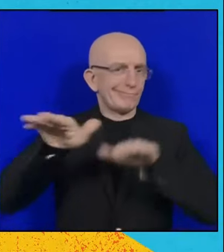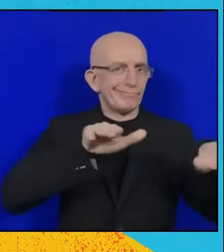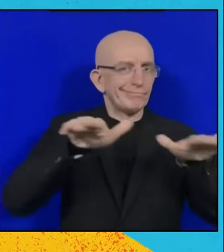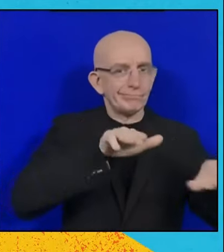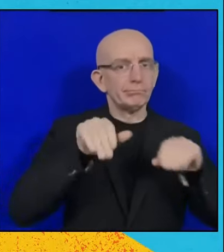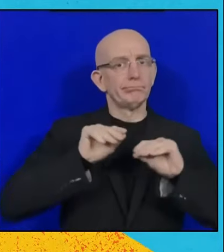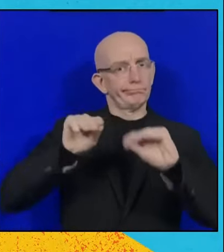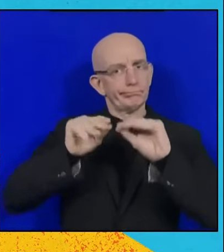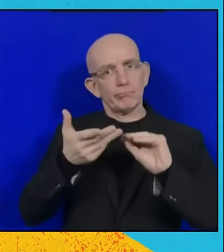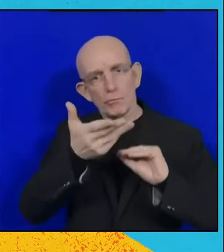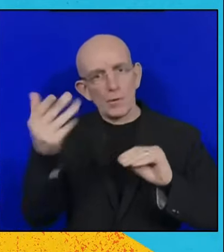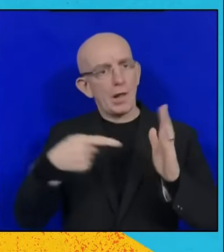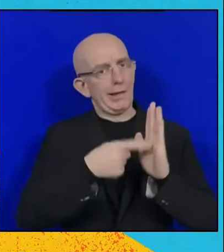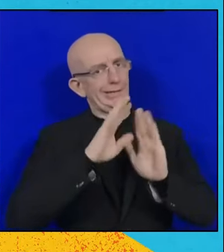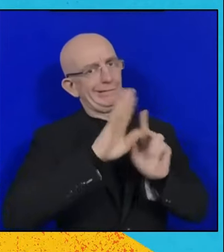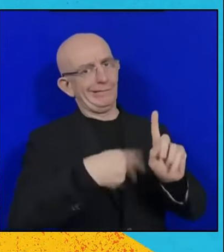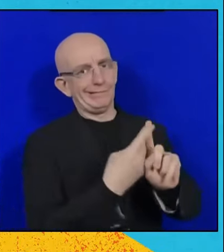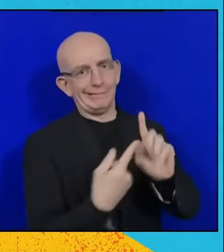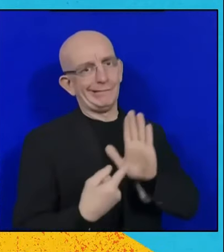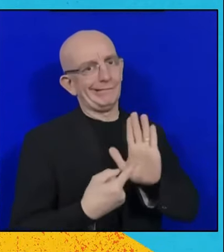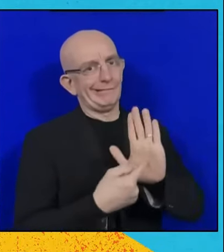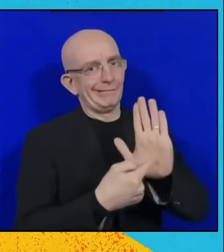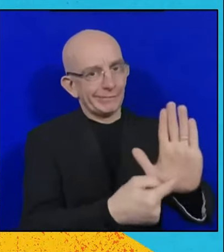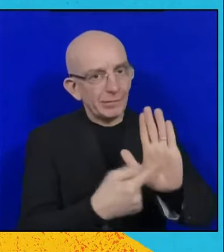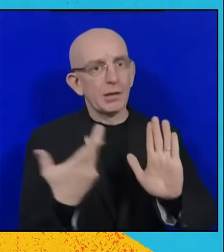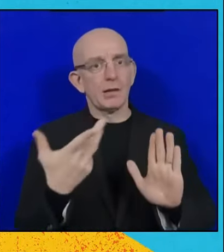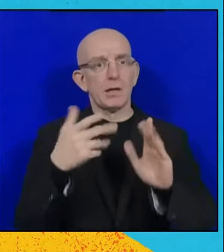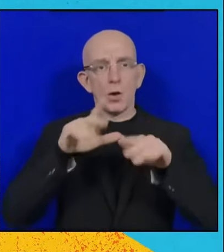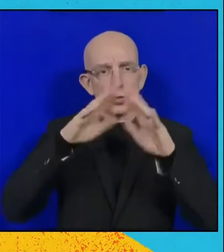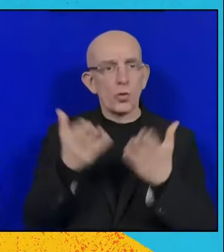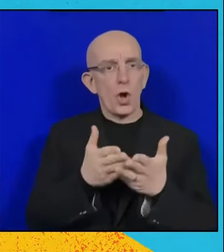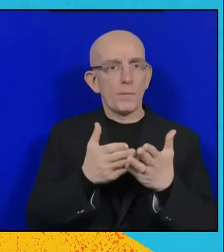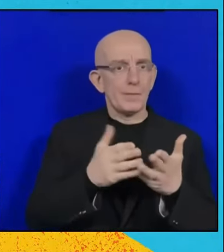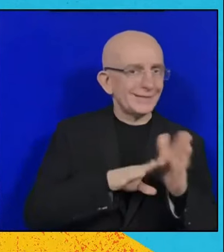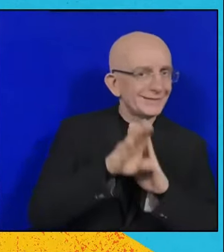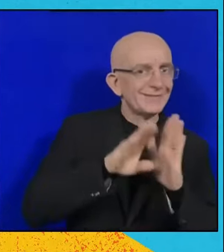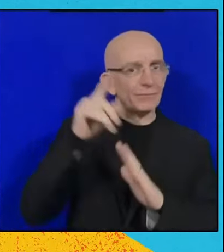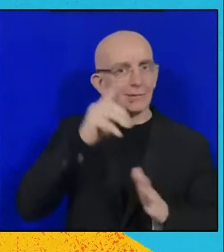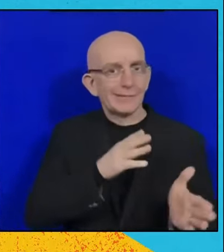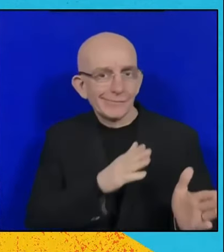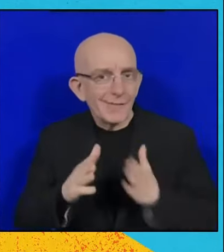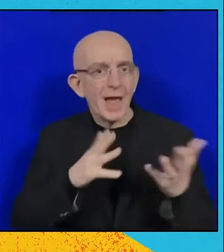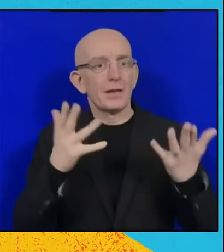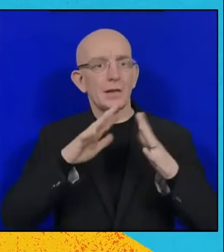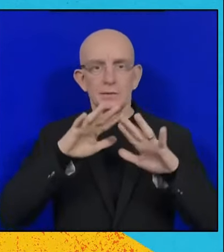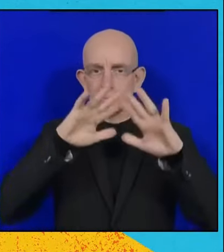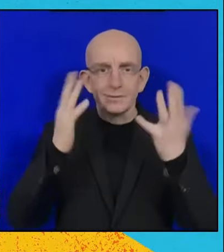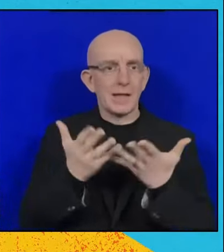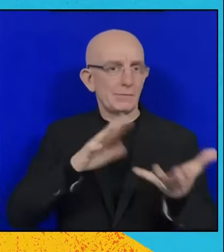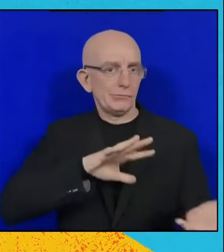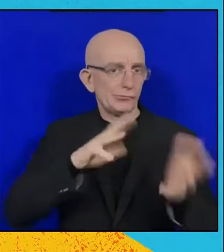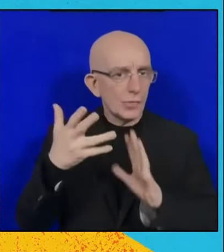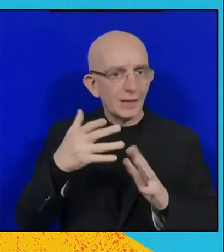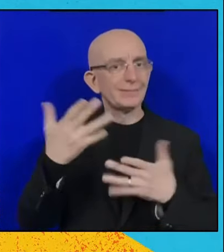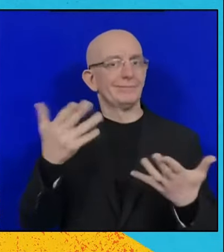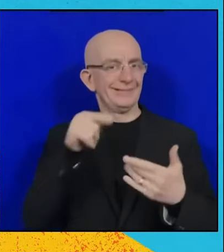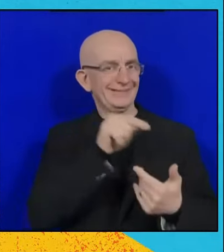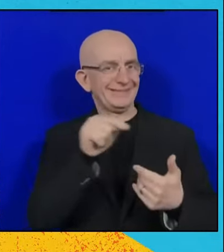change, using their creativity, their skills, their platforms to educate others and inspire actions and behavior